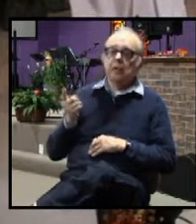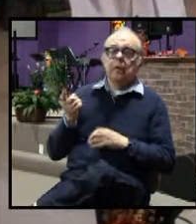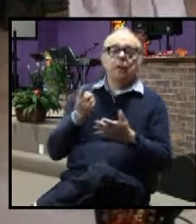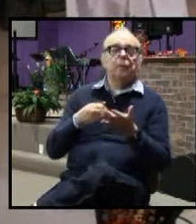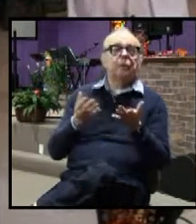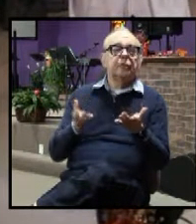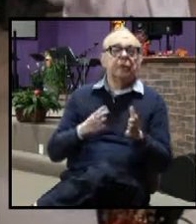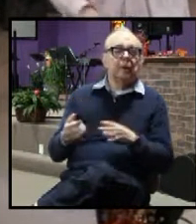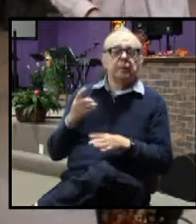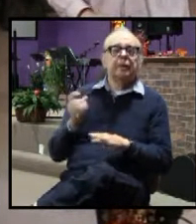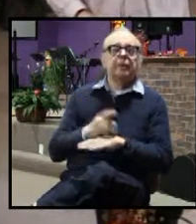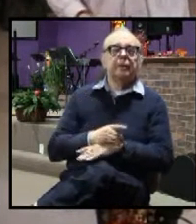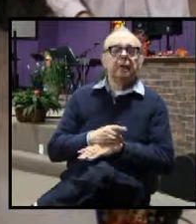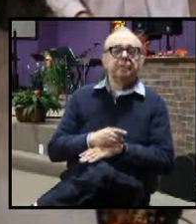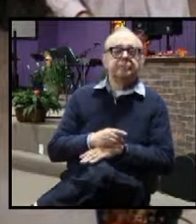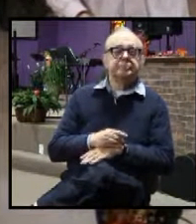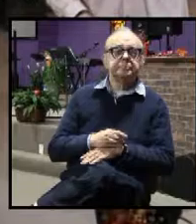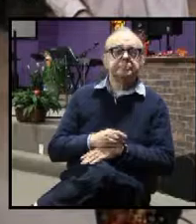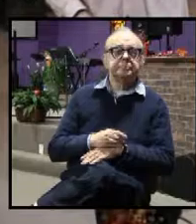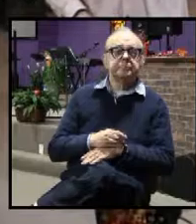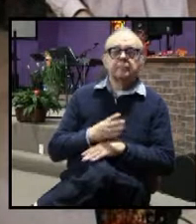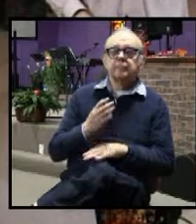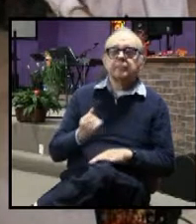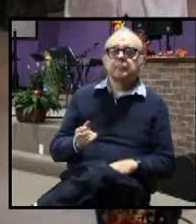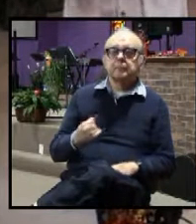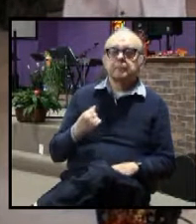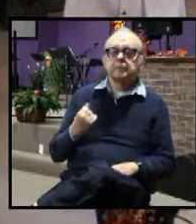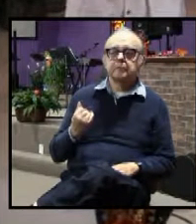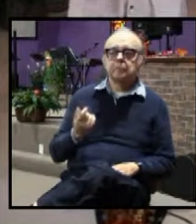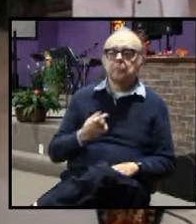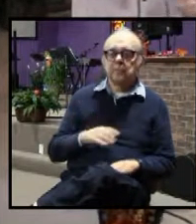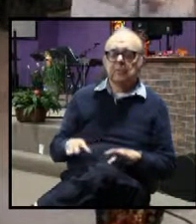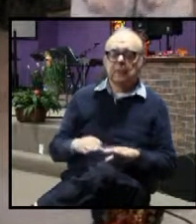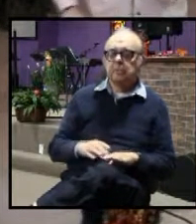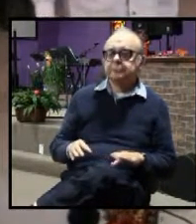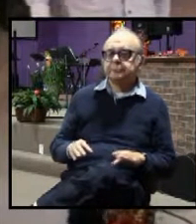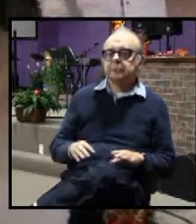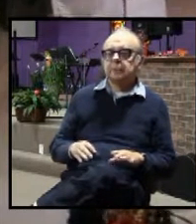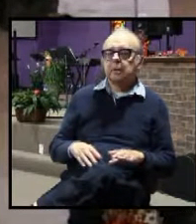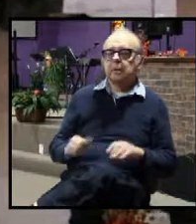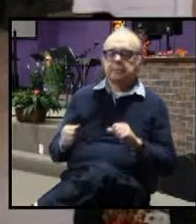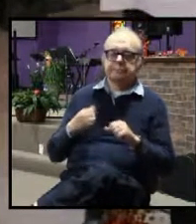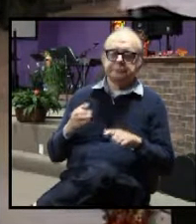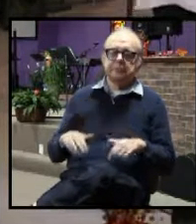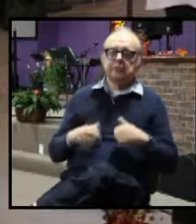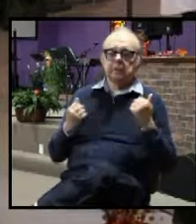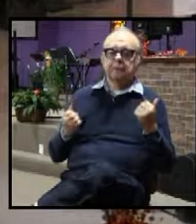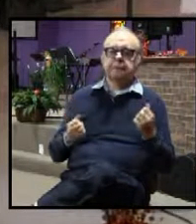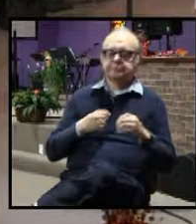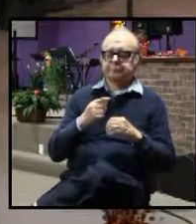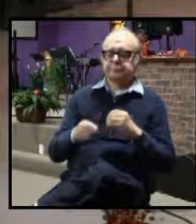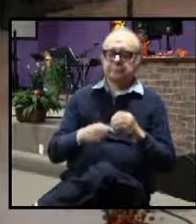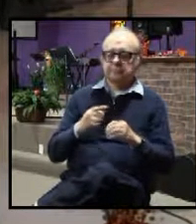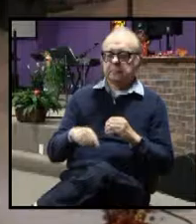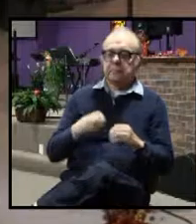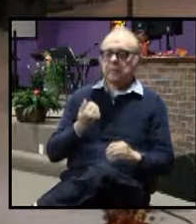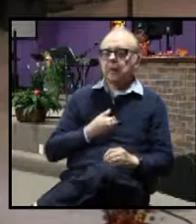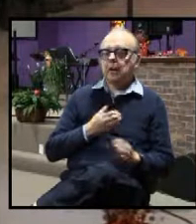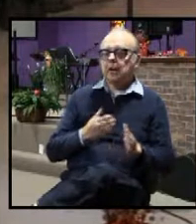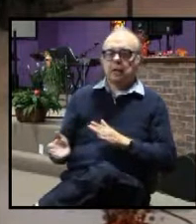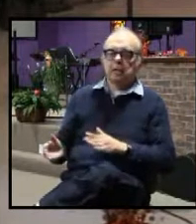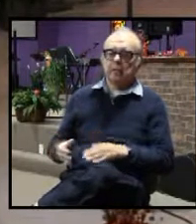God what you've got planned for the day. Because what we do is we take our life and revolve it